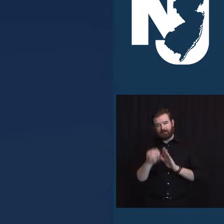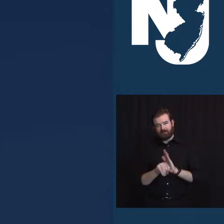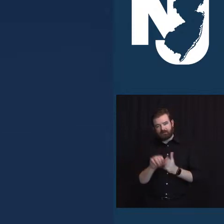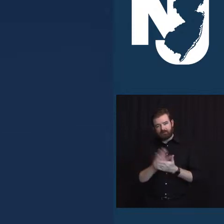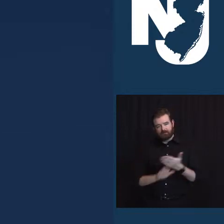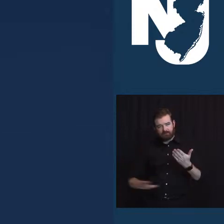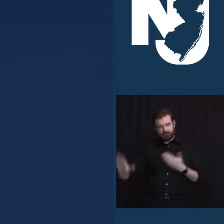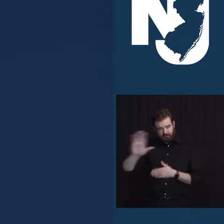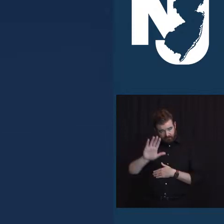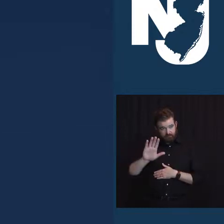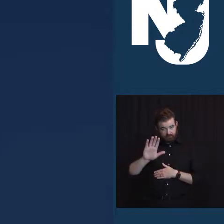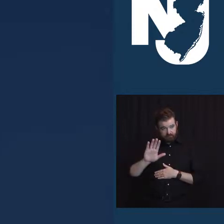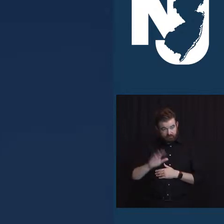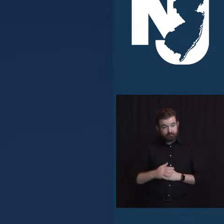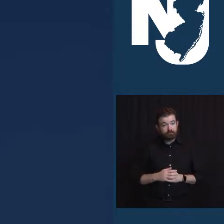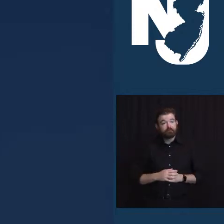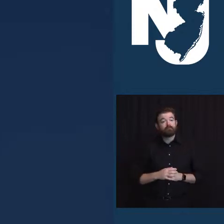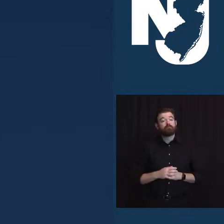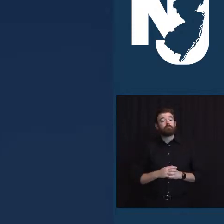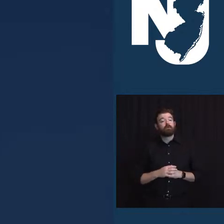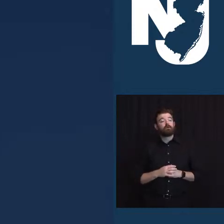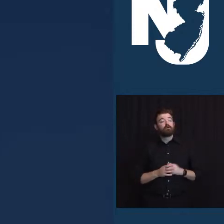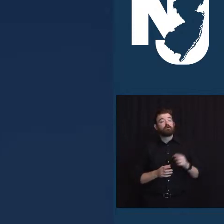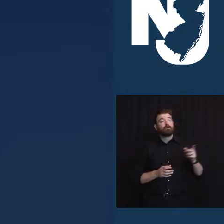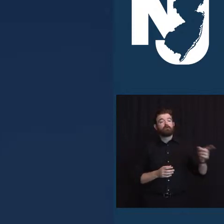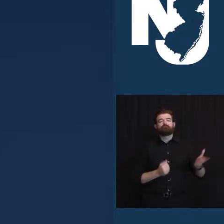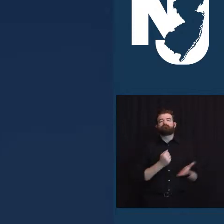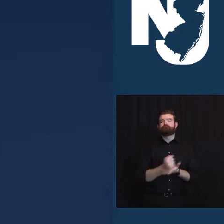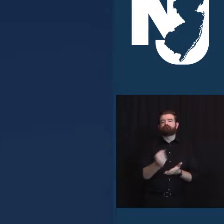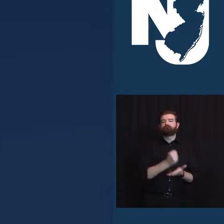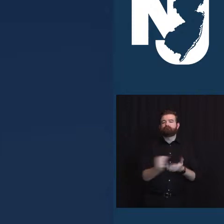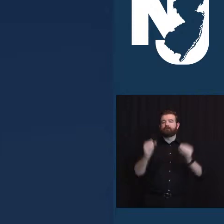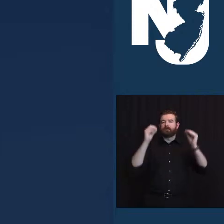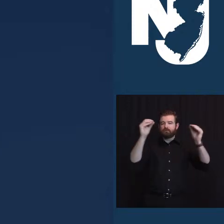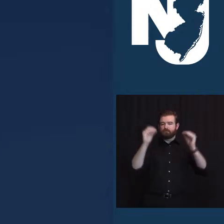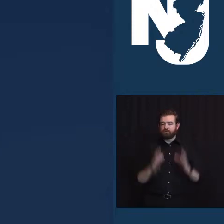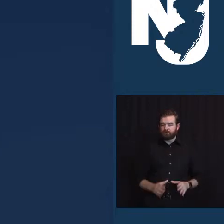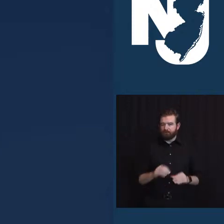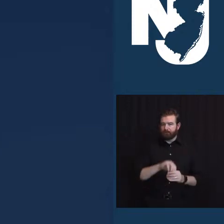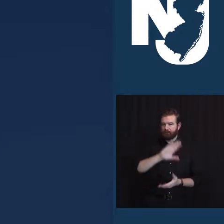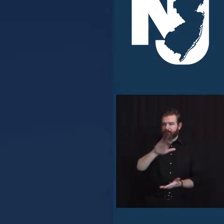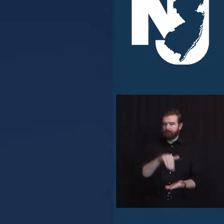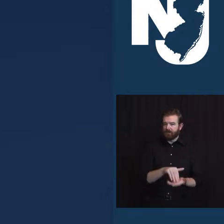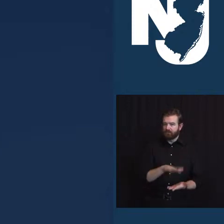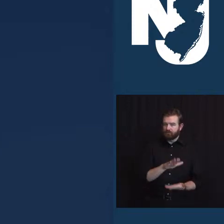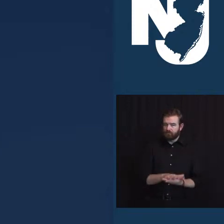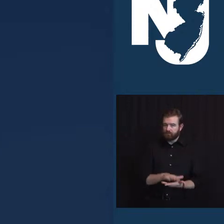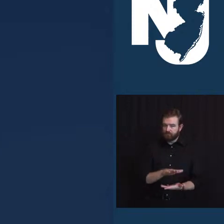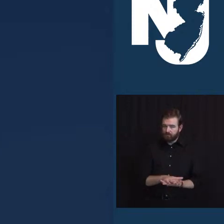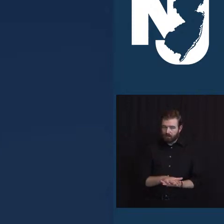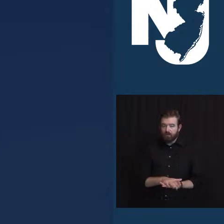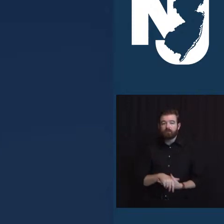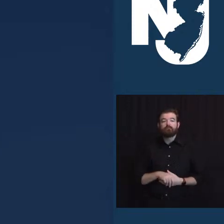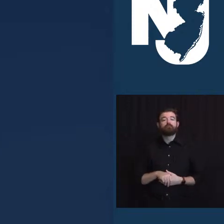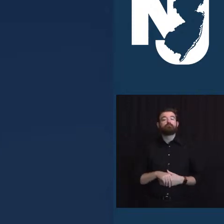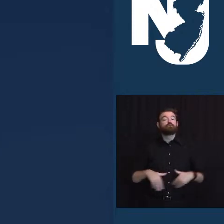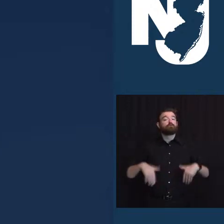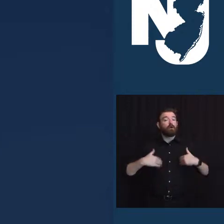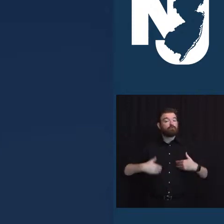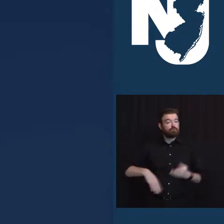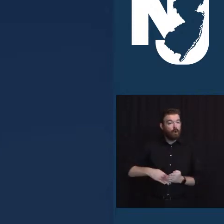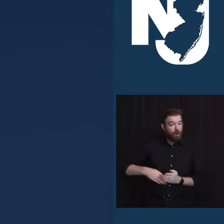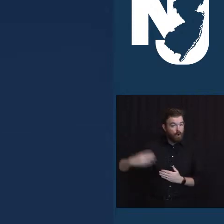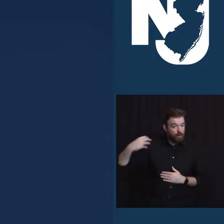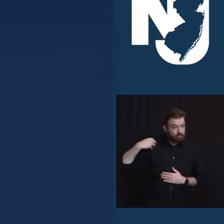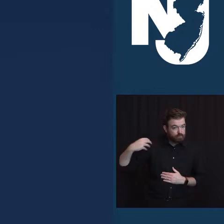shop teacher at Ocean Township Middle School, a youth soccer coach, and he also ran his own construction company.